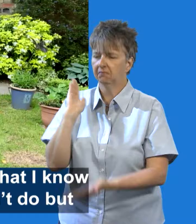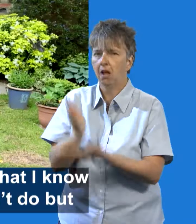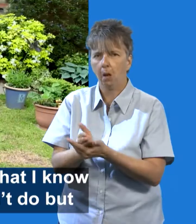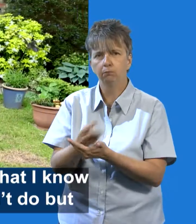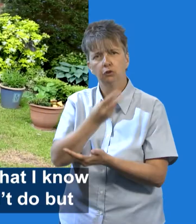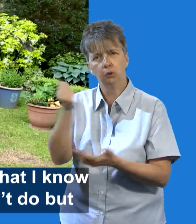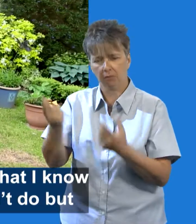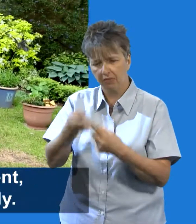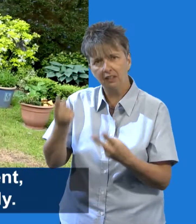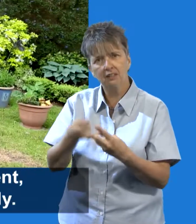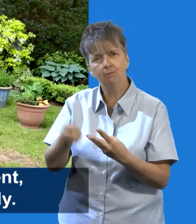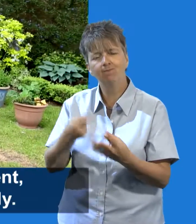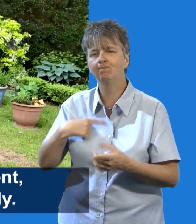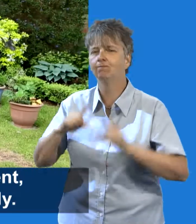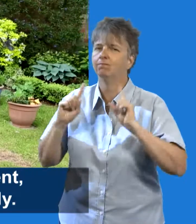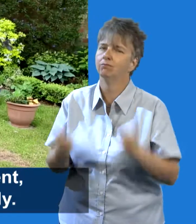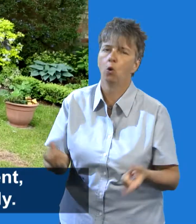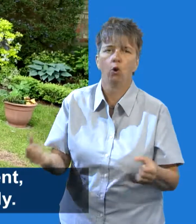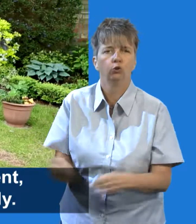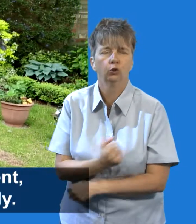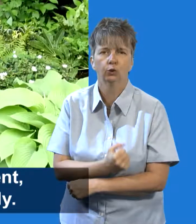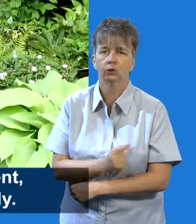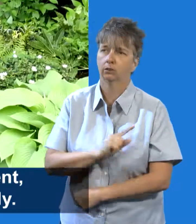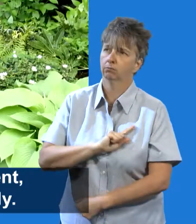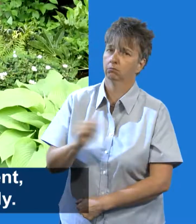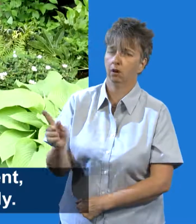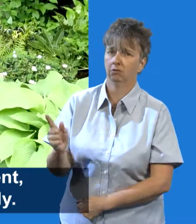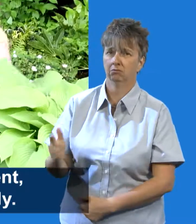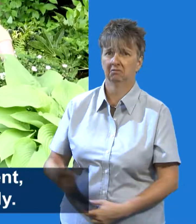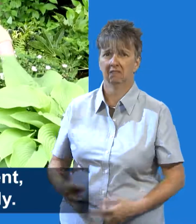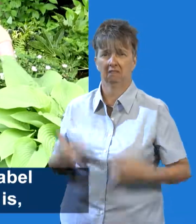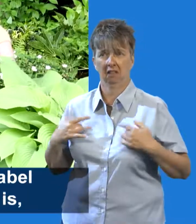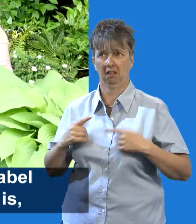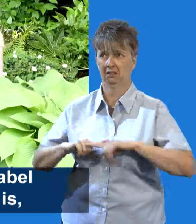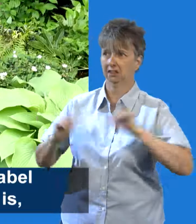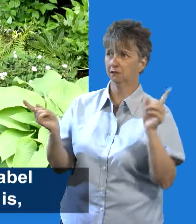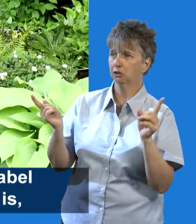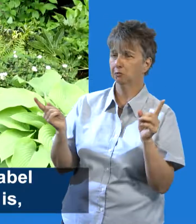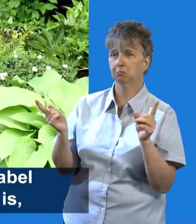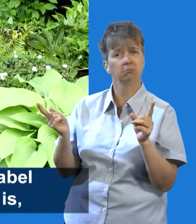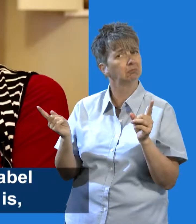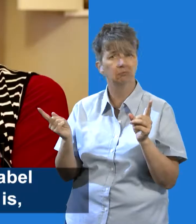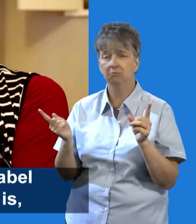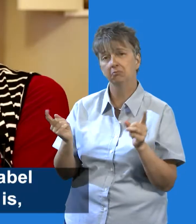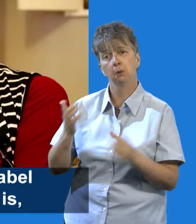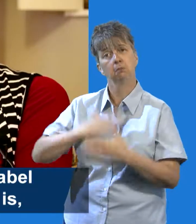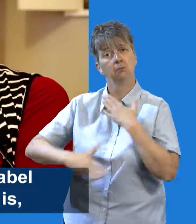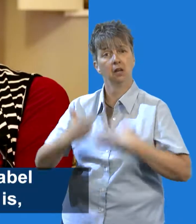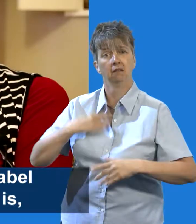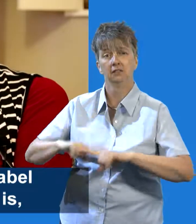know there's certain things I can't do, but I don't see myself as different, so I don't act any differently. Being disabled, which